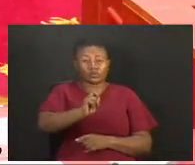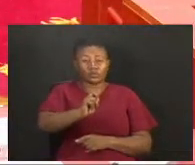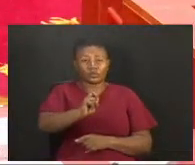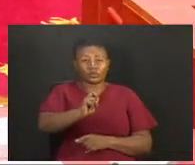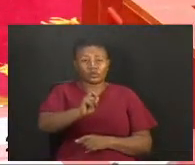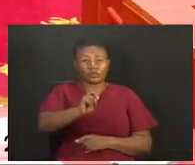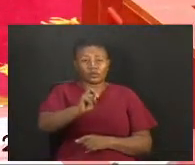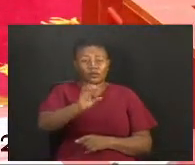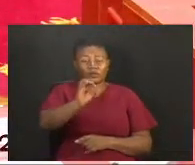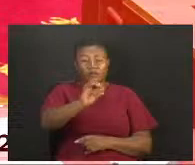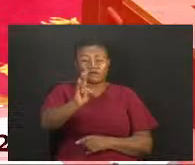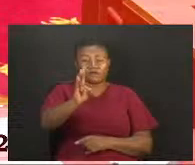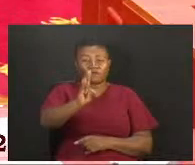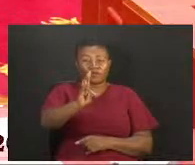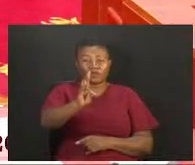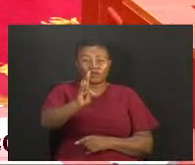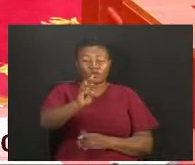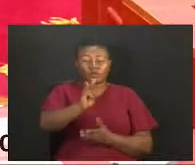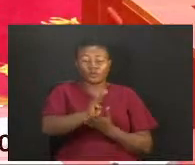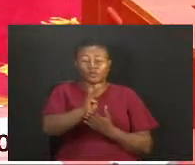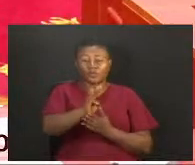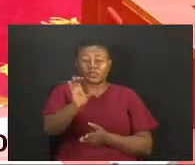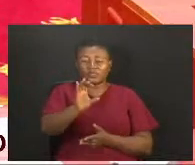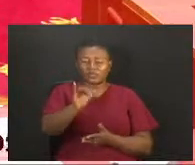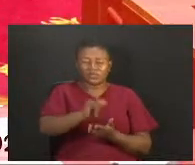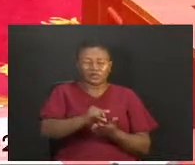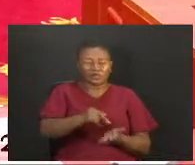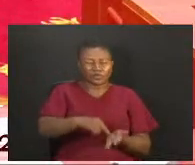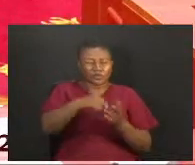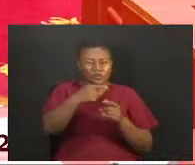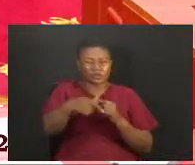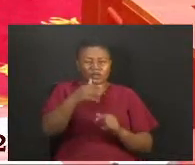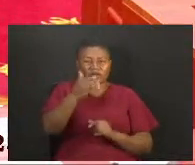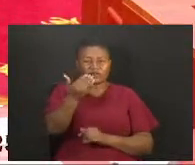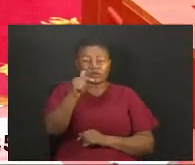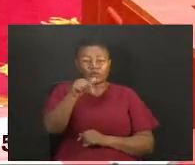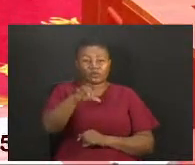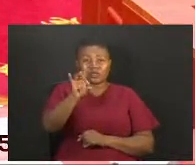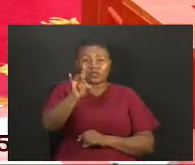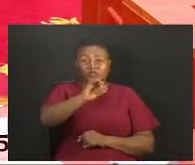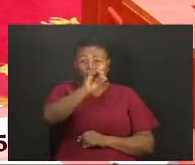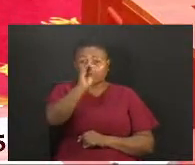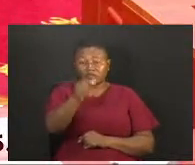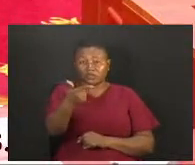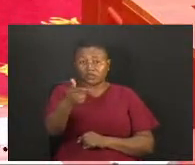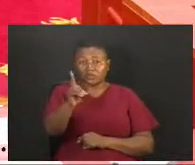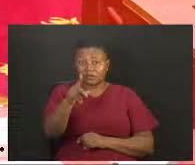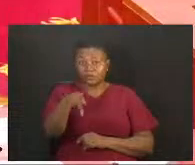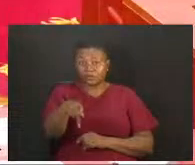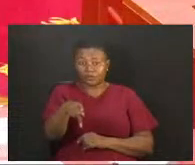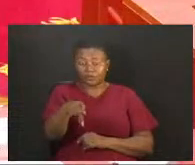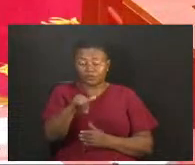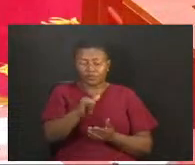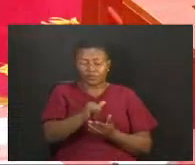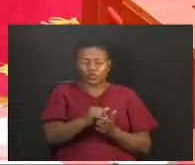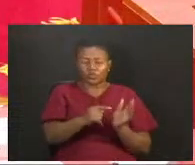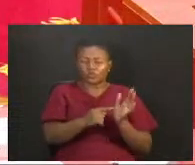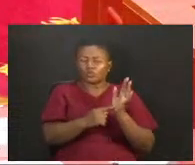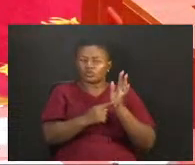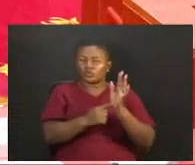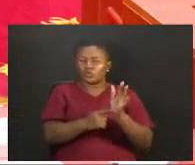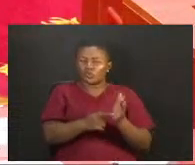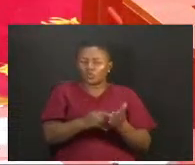204.7 billion Ghana cedis, representing 15.8% of GDP, which is a significant